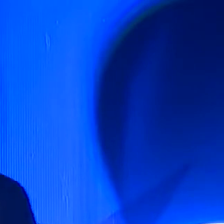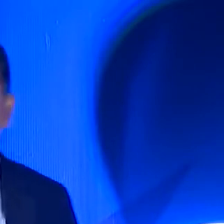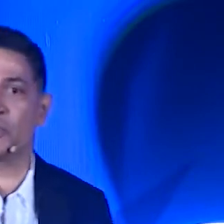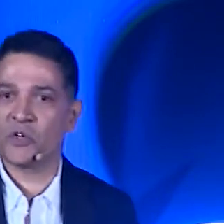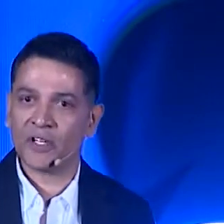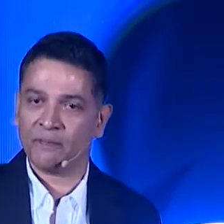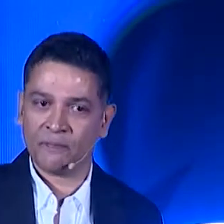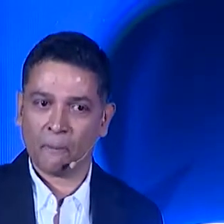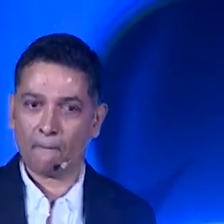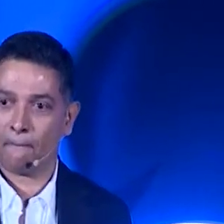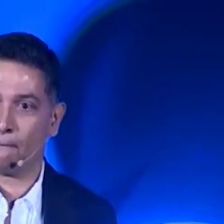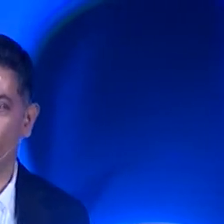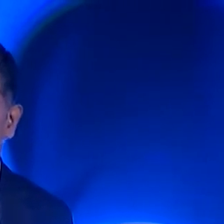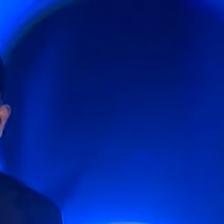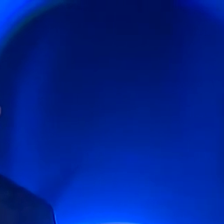Let me tell you a story.